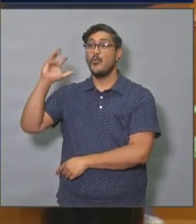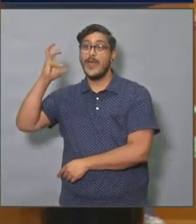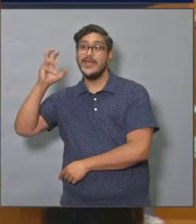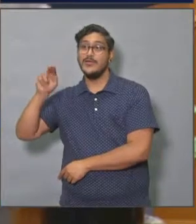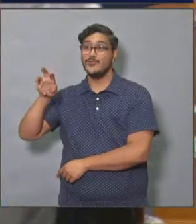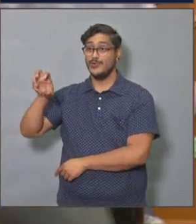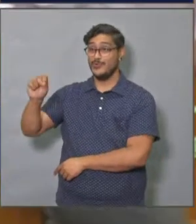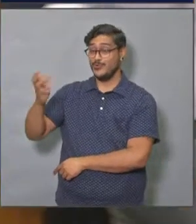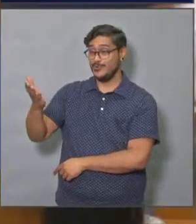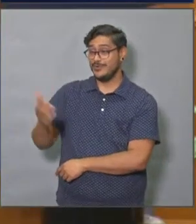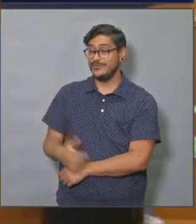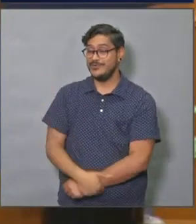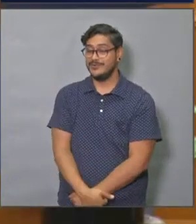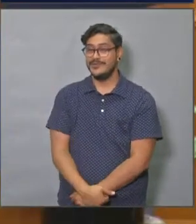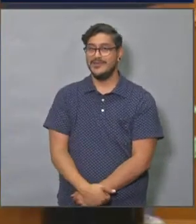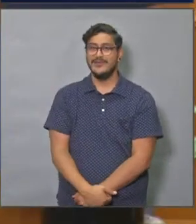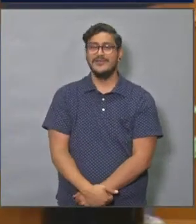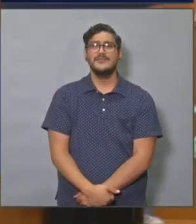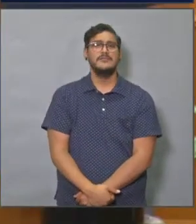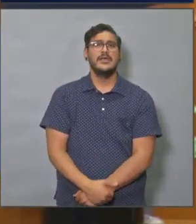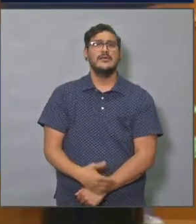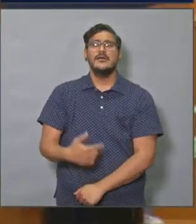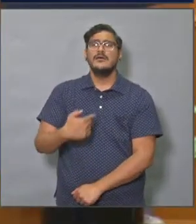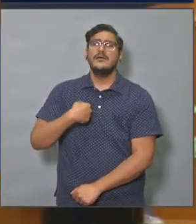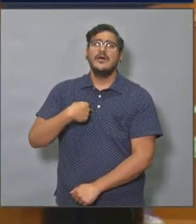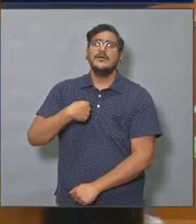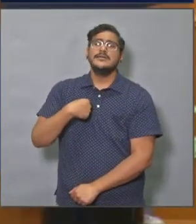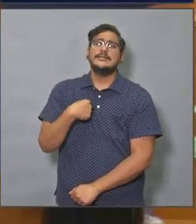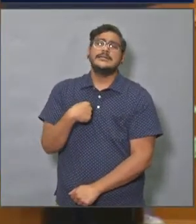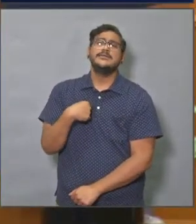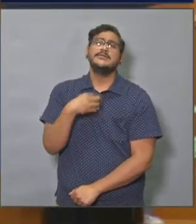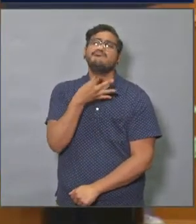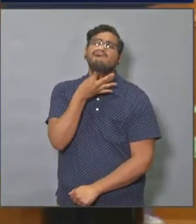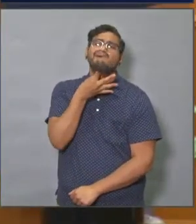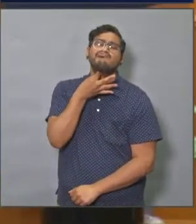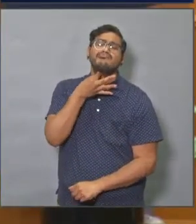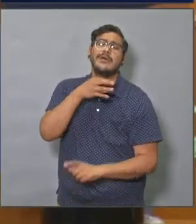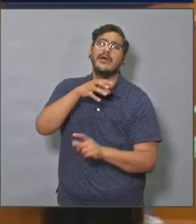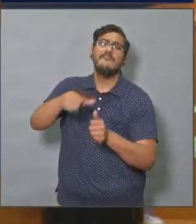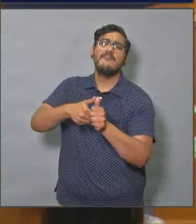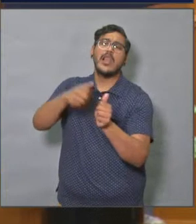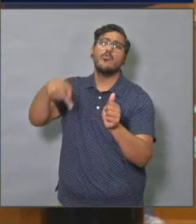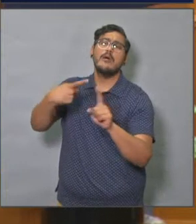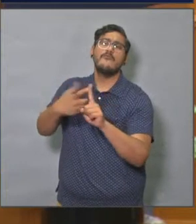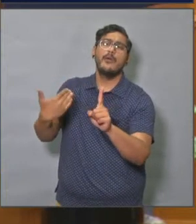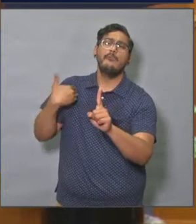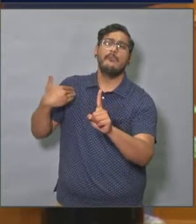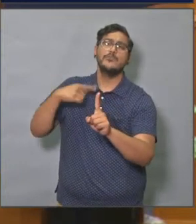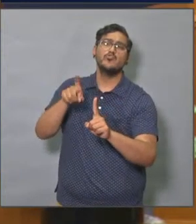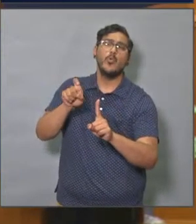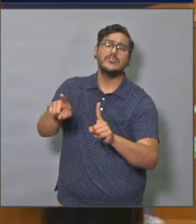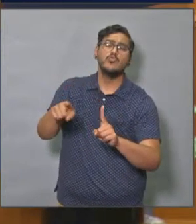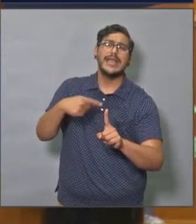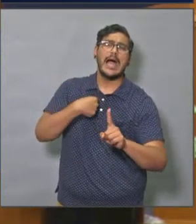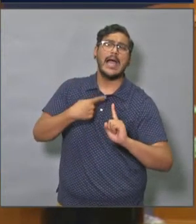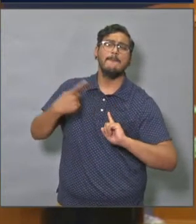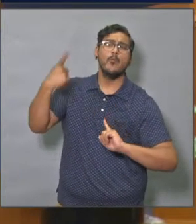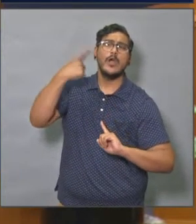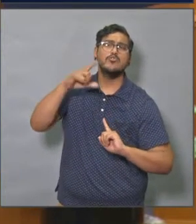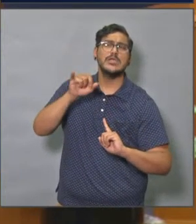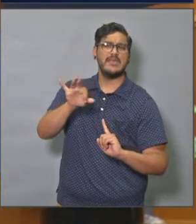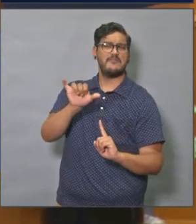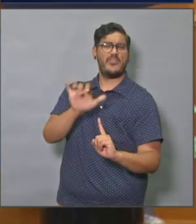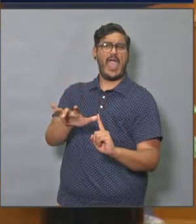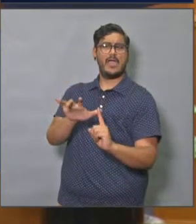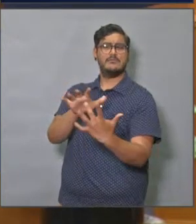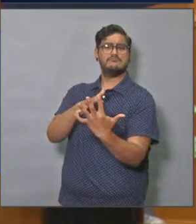ahead. Following up on a couple of the prior questions, so I'm wondering if the contact